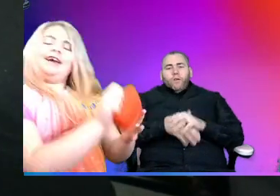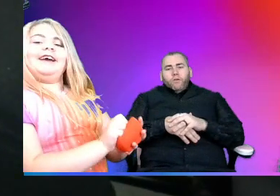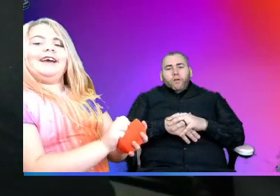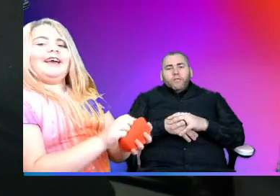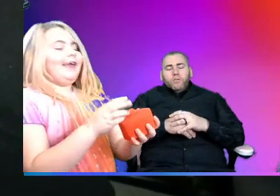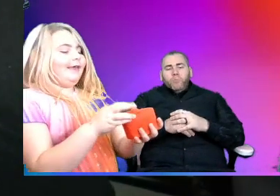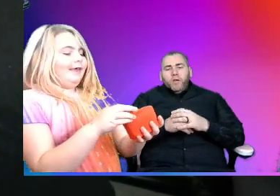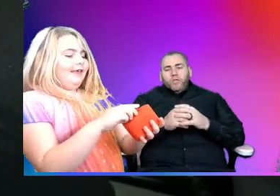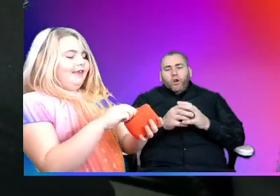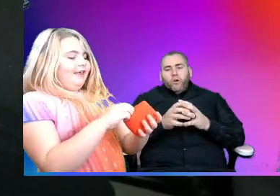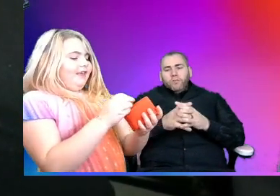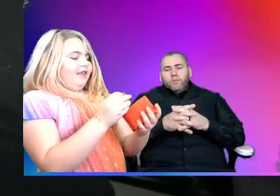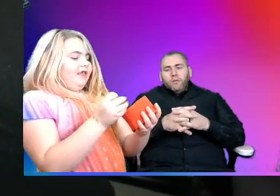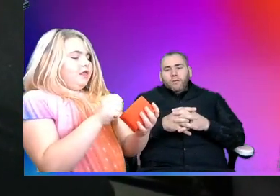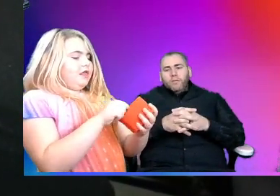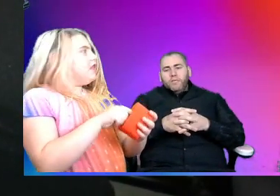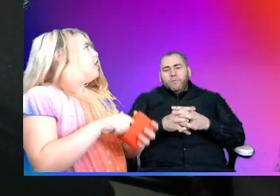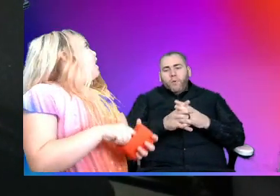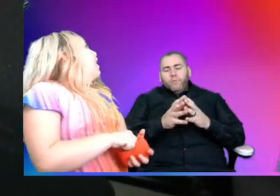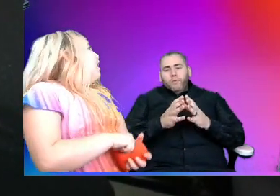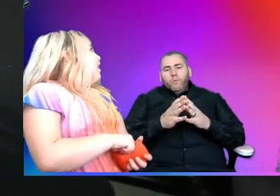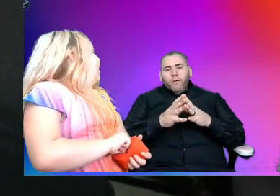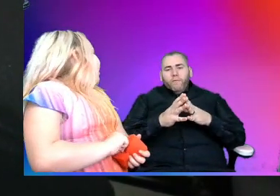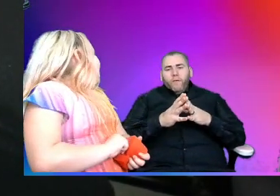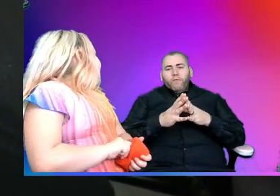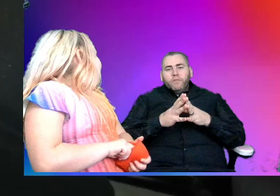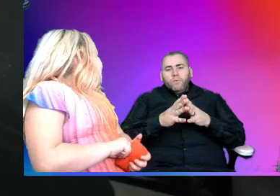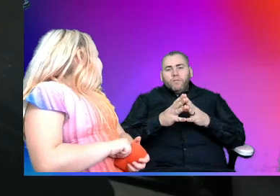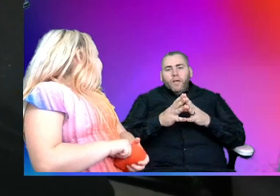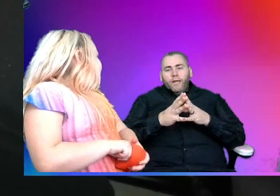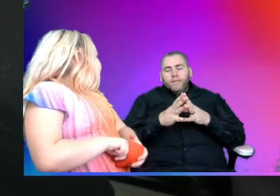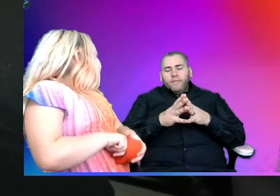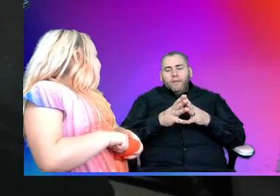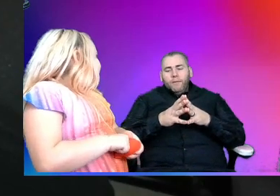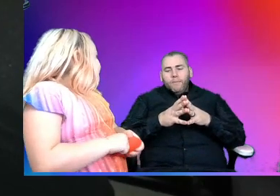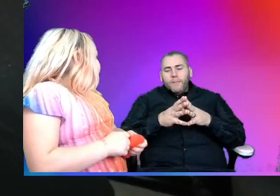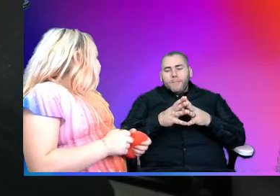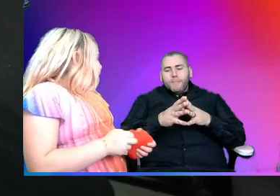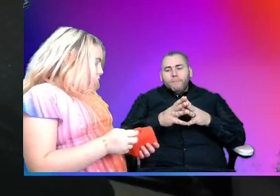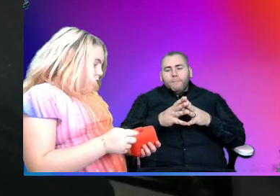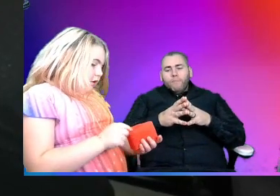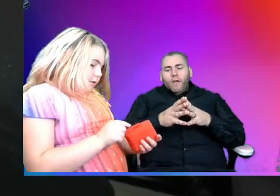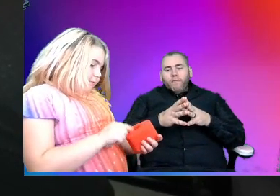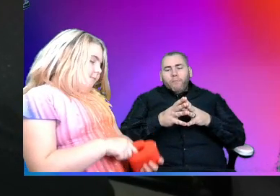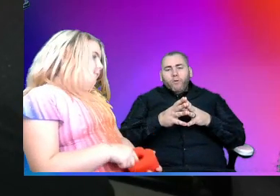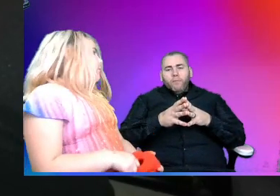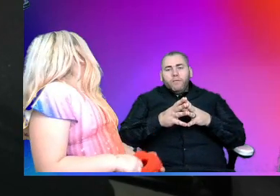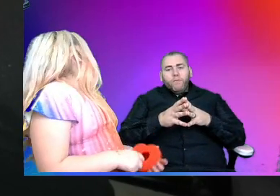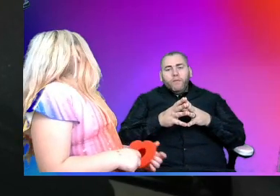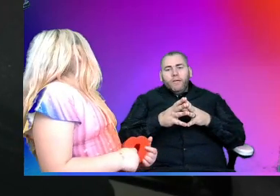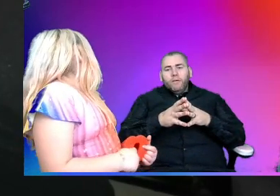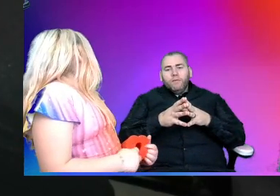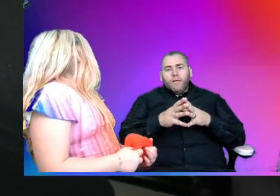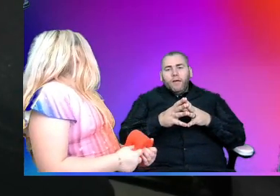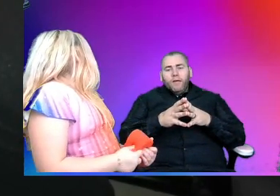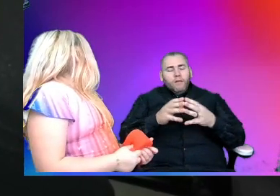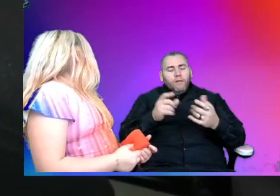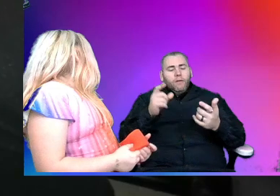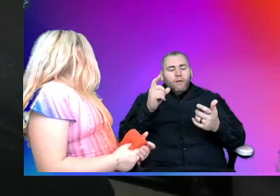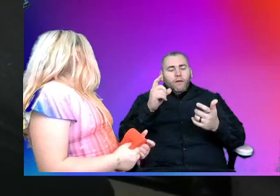She's got her sponge hearts. This is probably one of my favorites. I wish I had a set. I've got pretty much everything